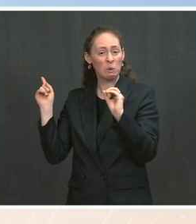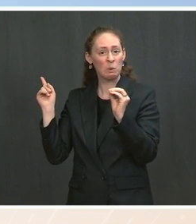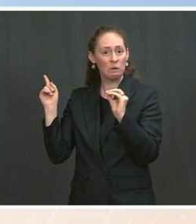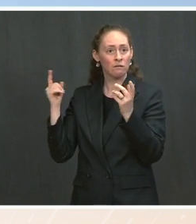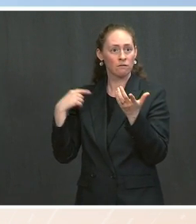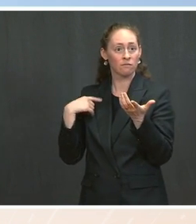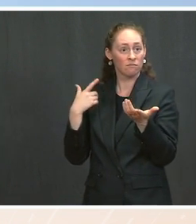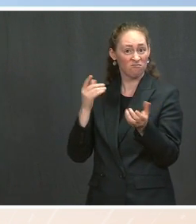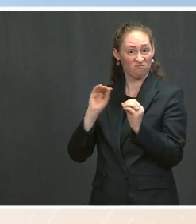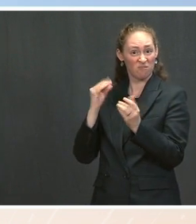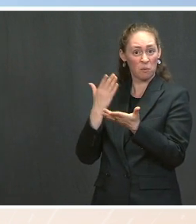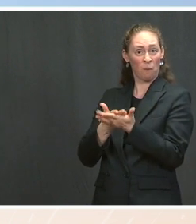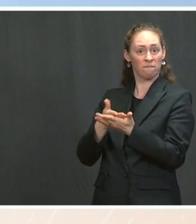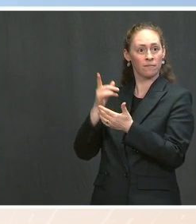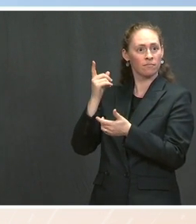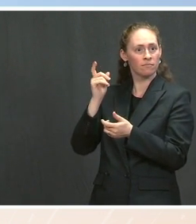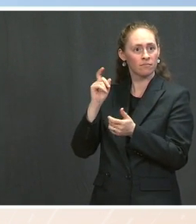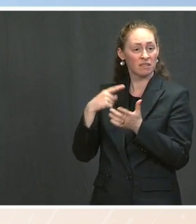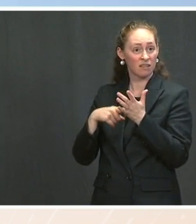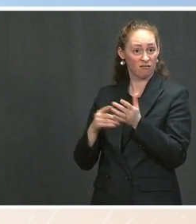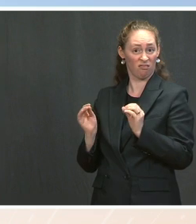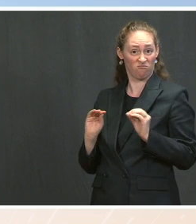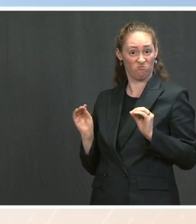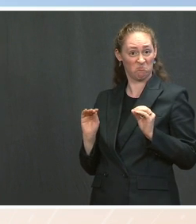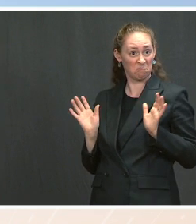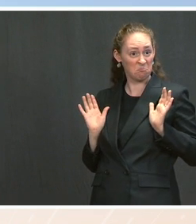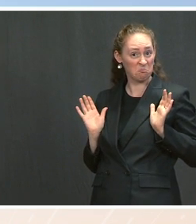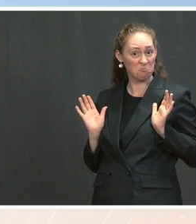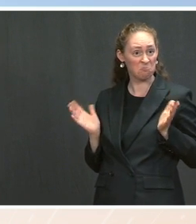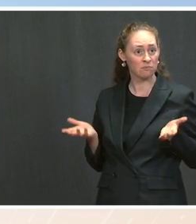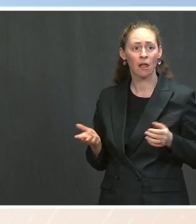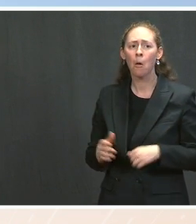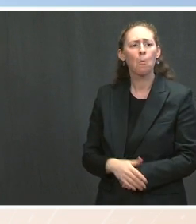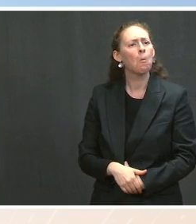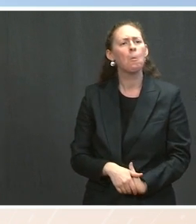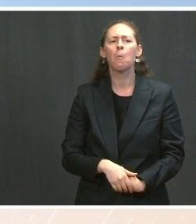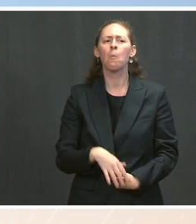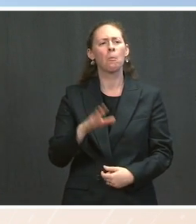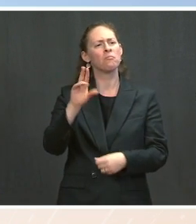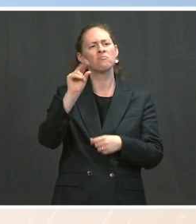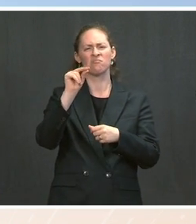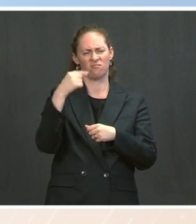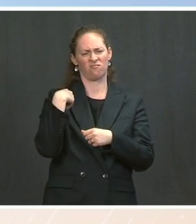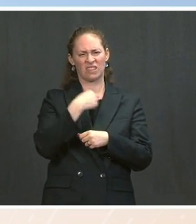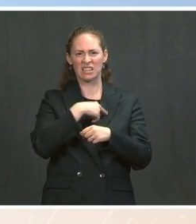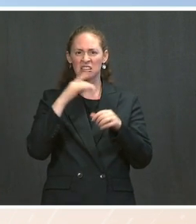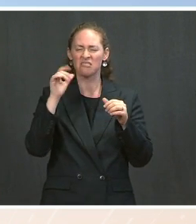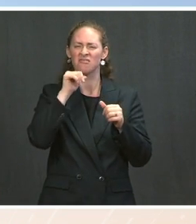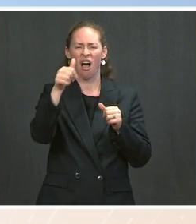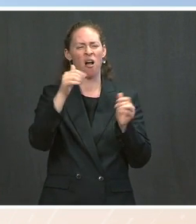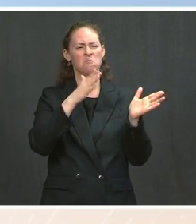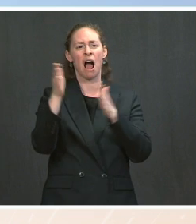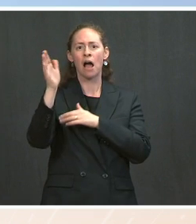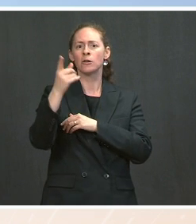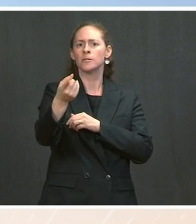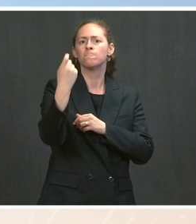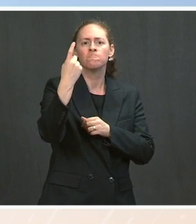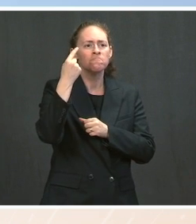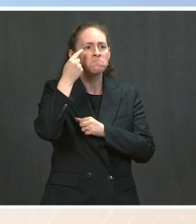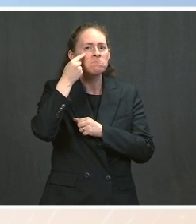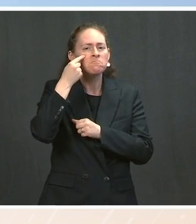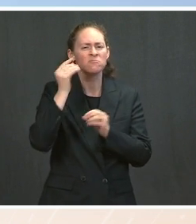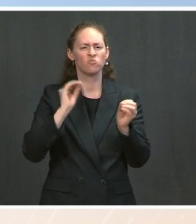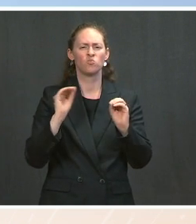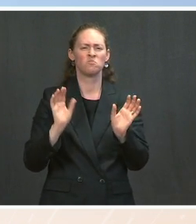to wear a mask. That's not the plan. That's not the role we're going to play. Okay, awesome. Just wanted to clarify. And then a quick follow-up on